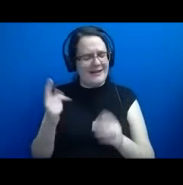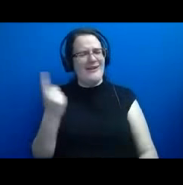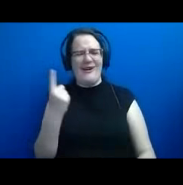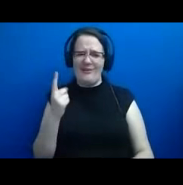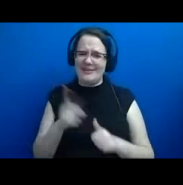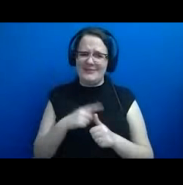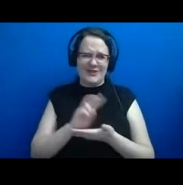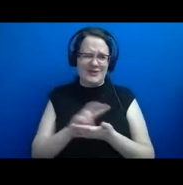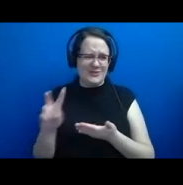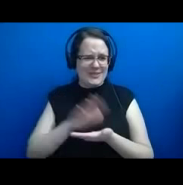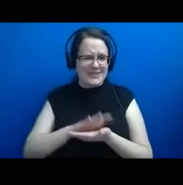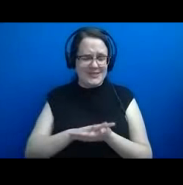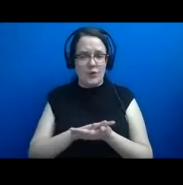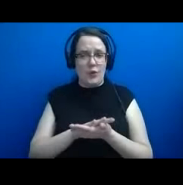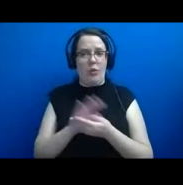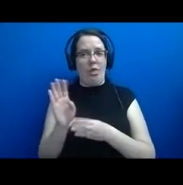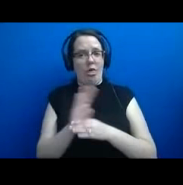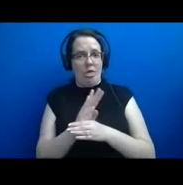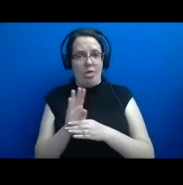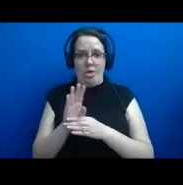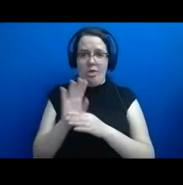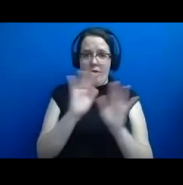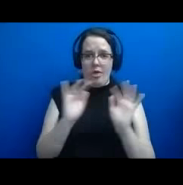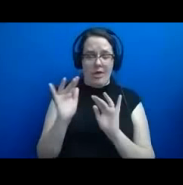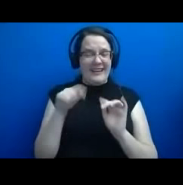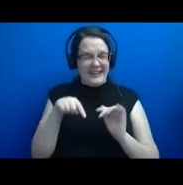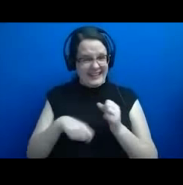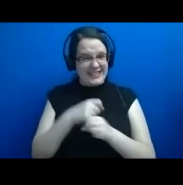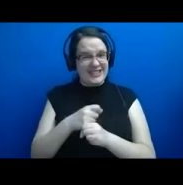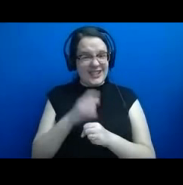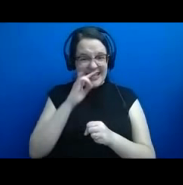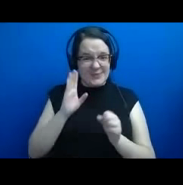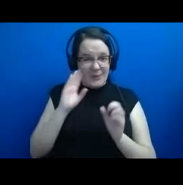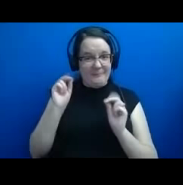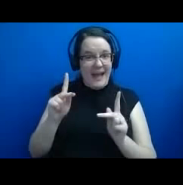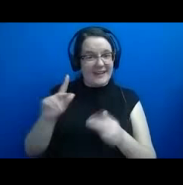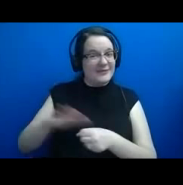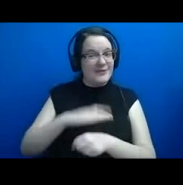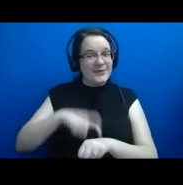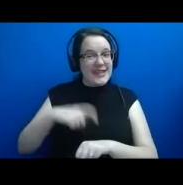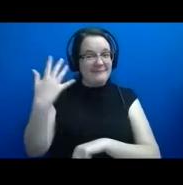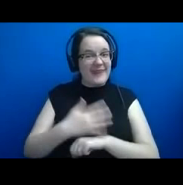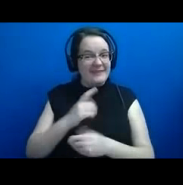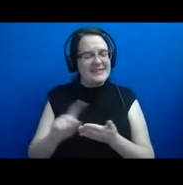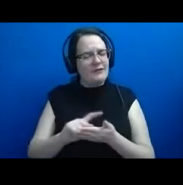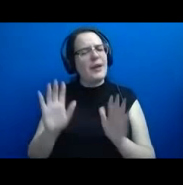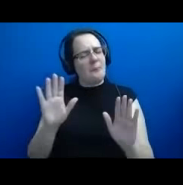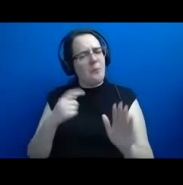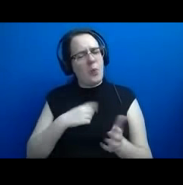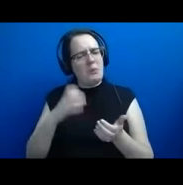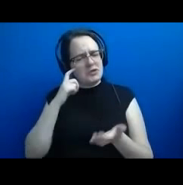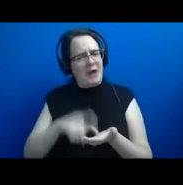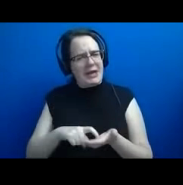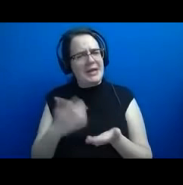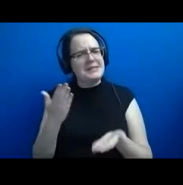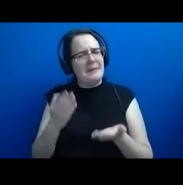school returning. And this year kids are coming back full time 5 days a week. So we want to acknowledge that it may be a little bit hectic, but we